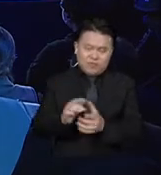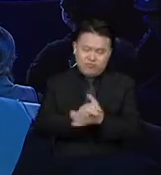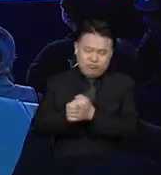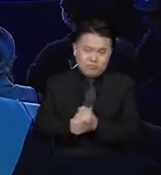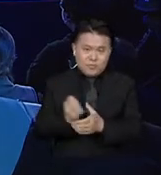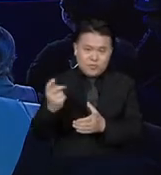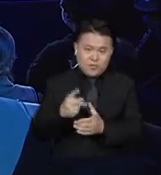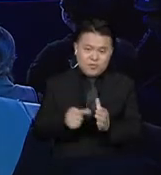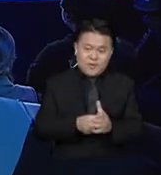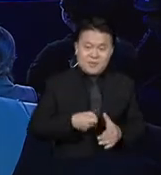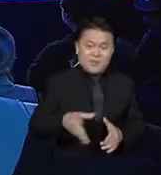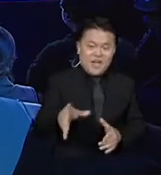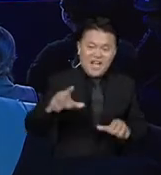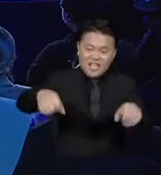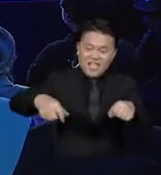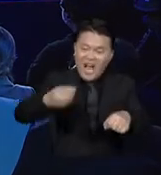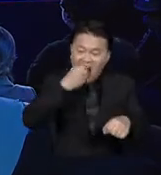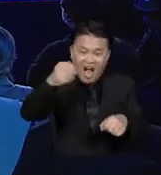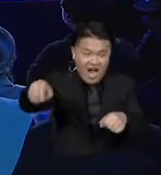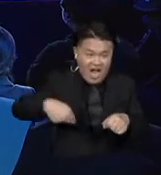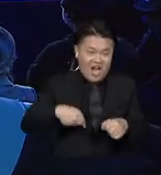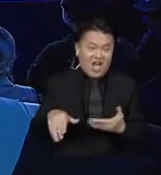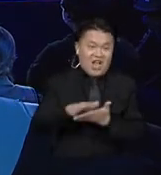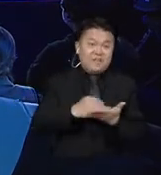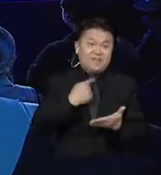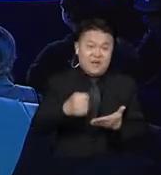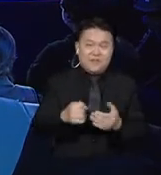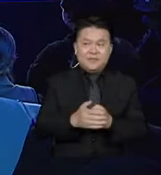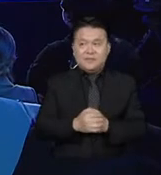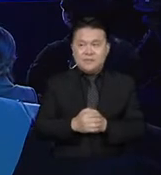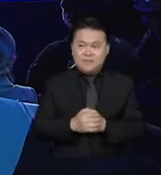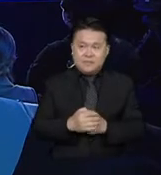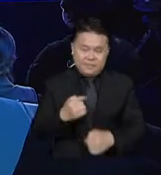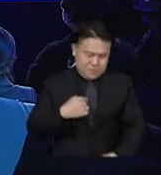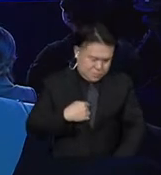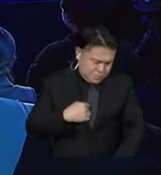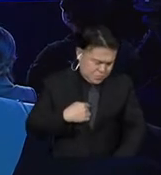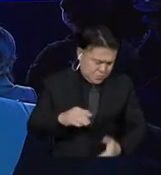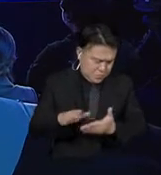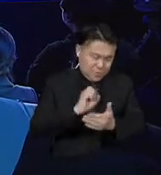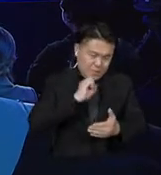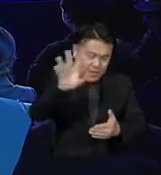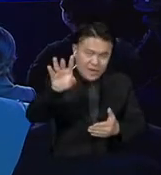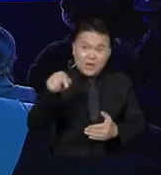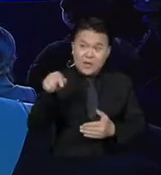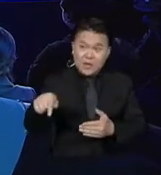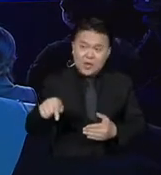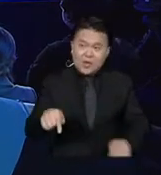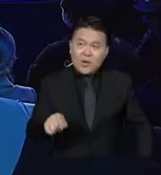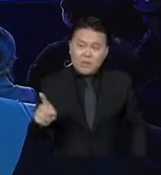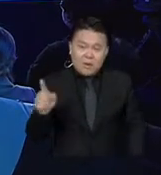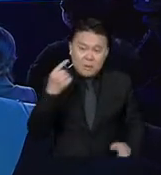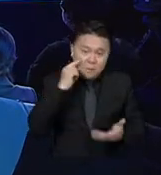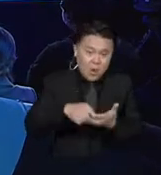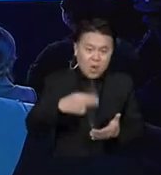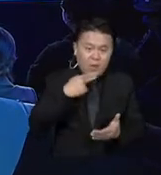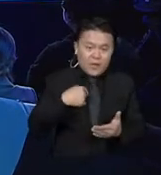fetch. So if I threw his ball and he couldn't find it, I would point to where it was